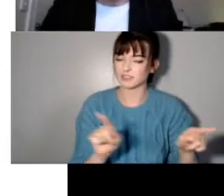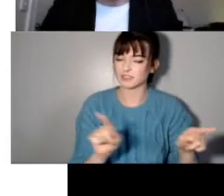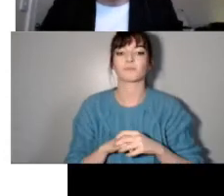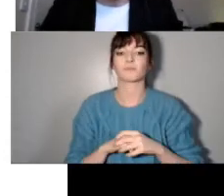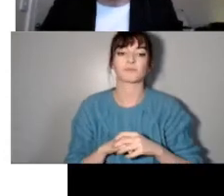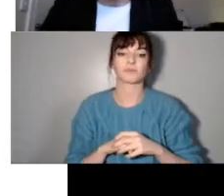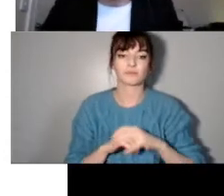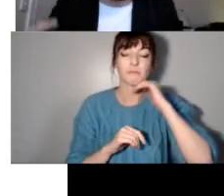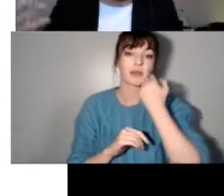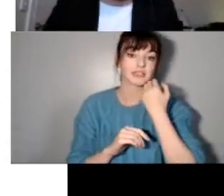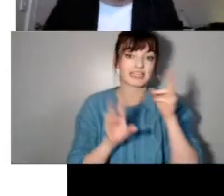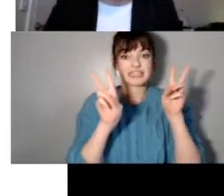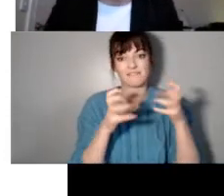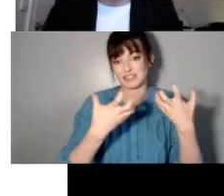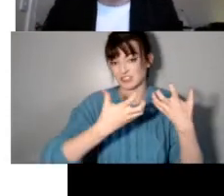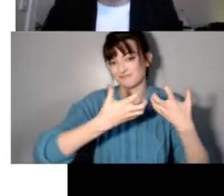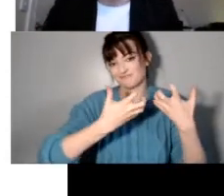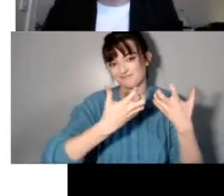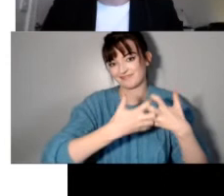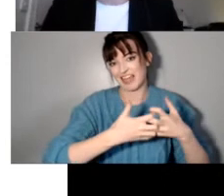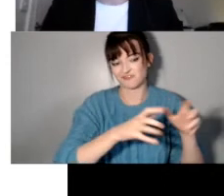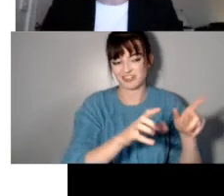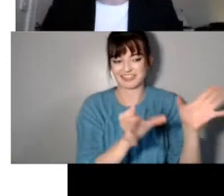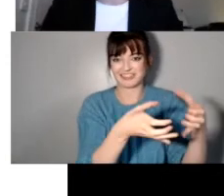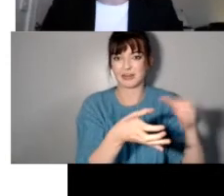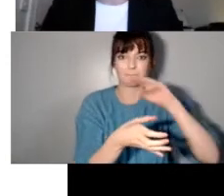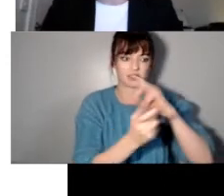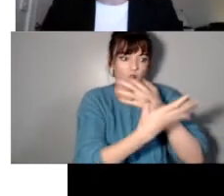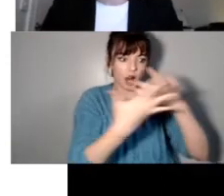definition, congregated settings are higher density, larger facilities,